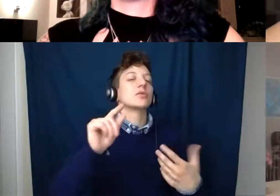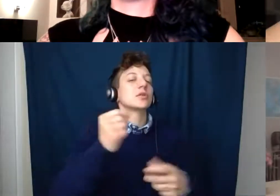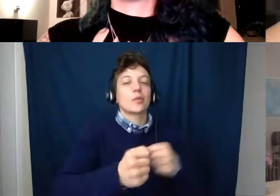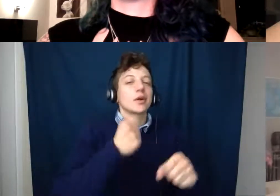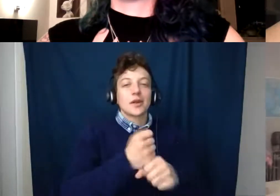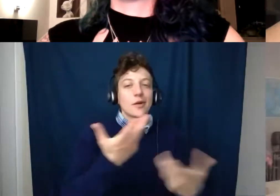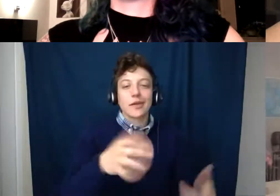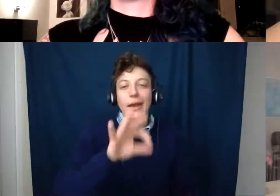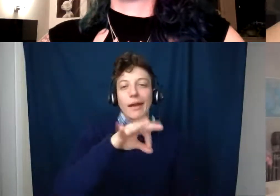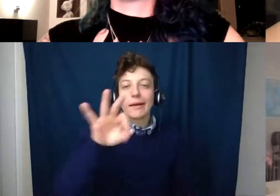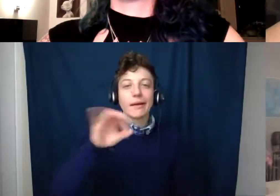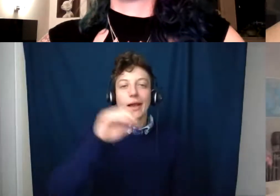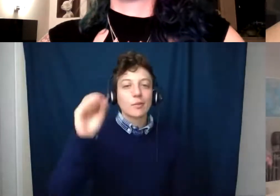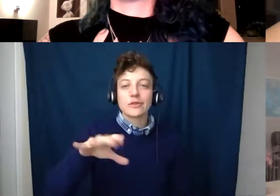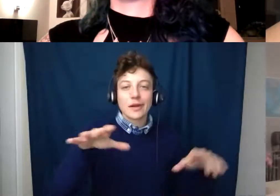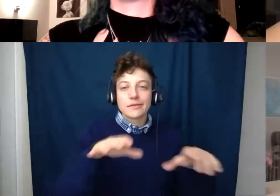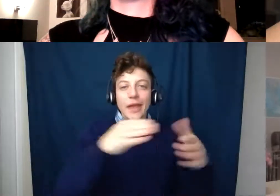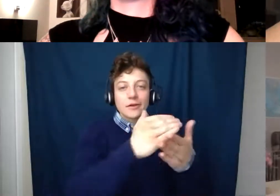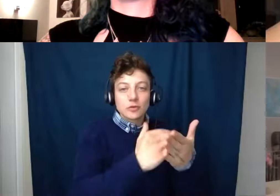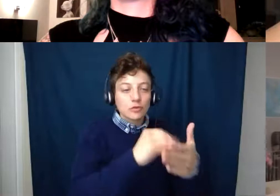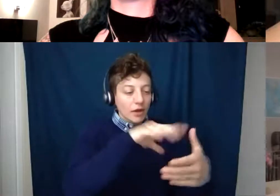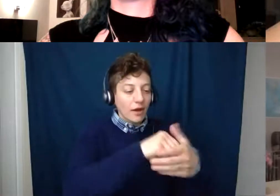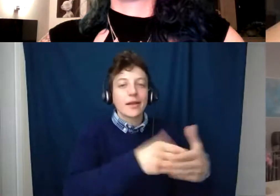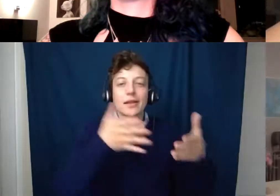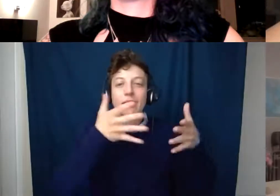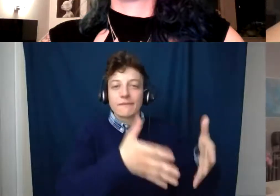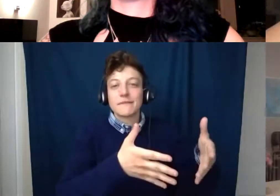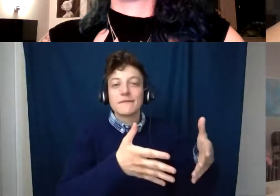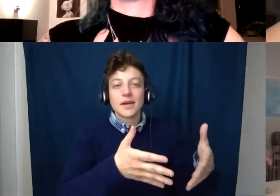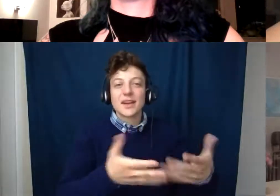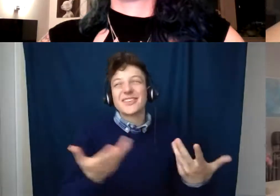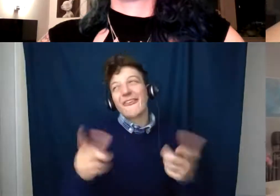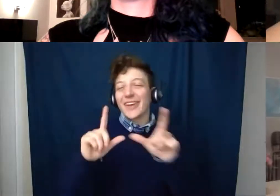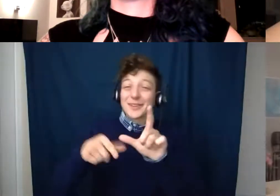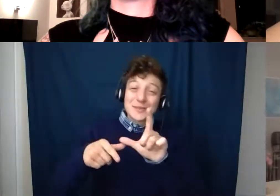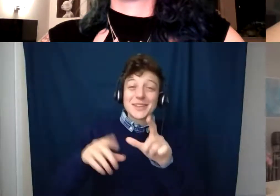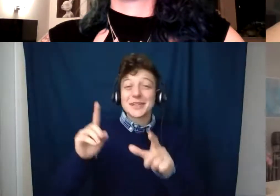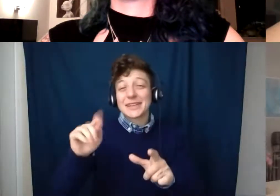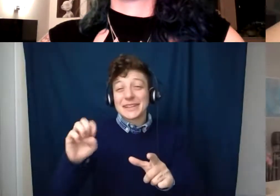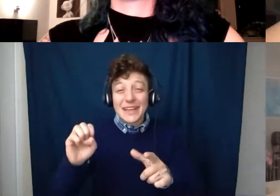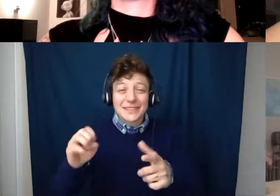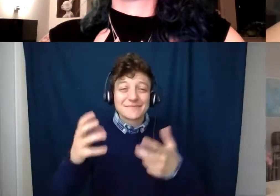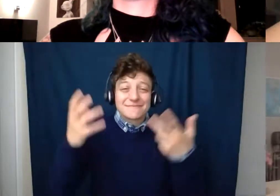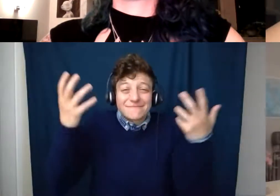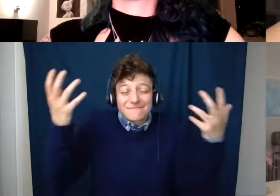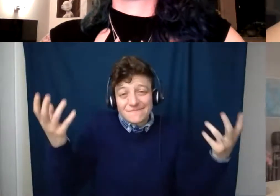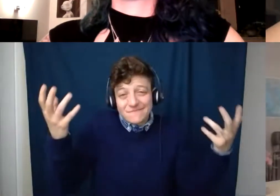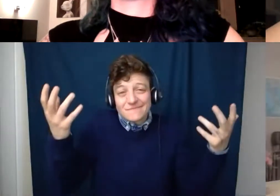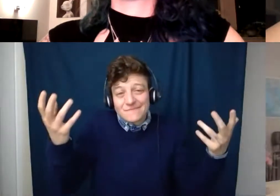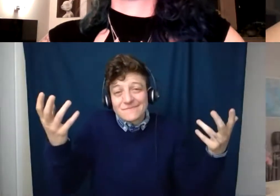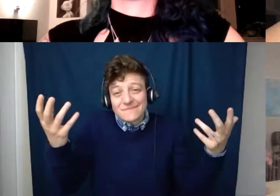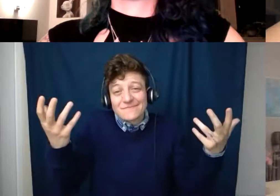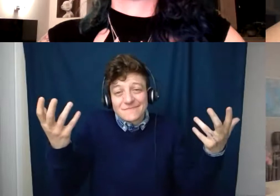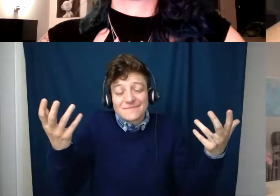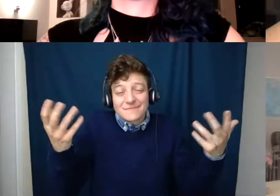99% of the active ingredient still in the Narcan. So expiration dates are largely a product,